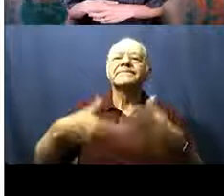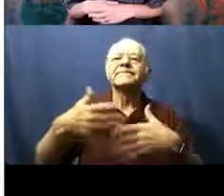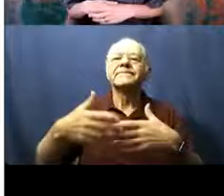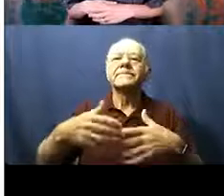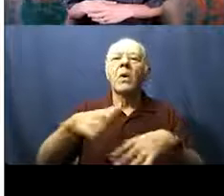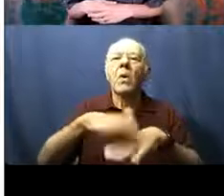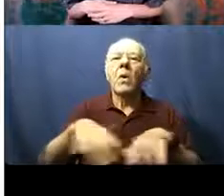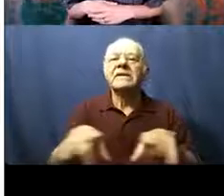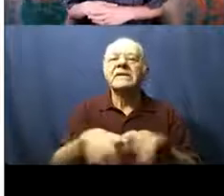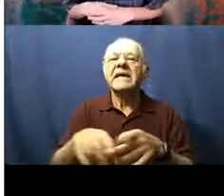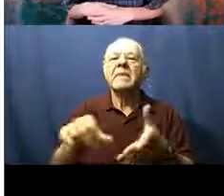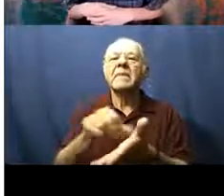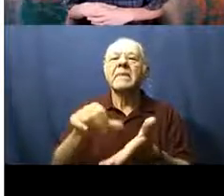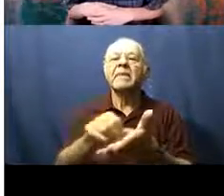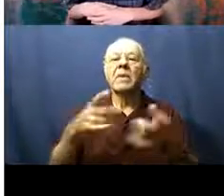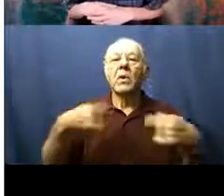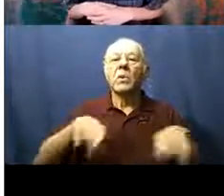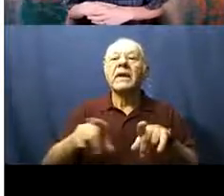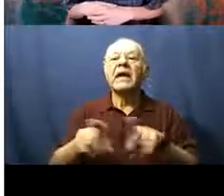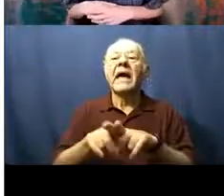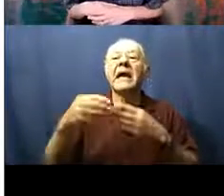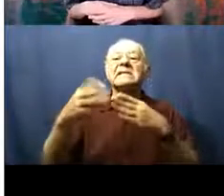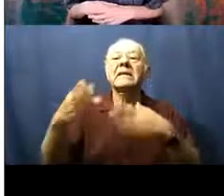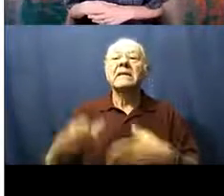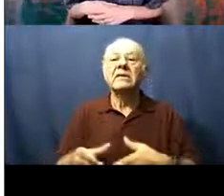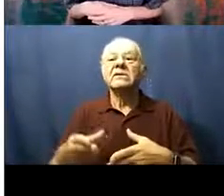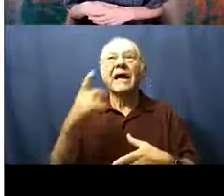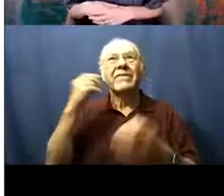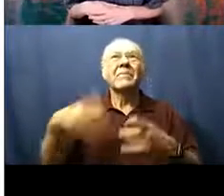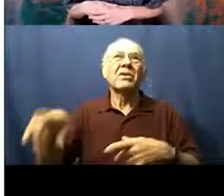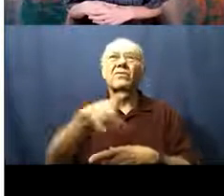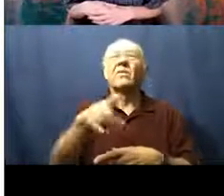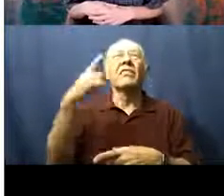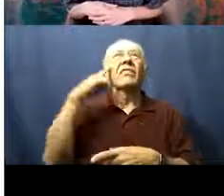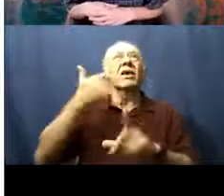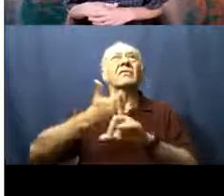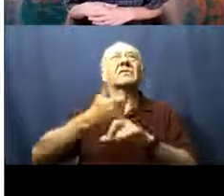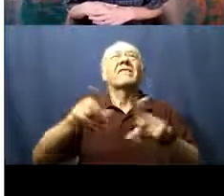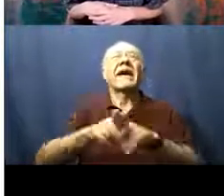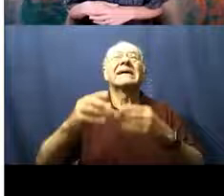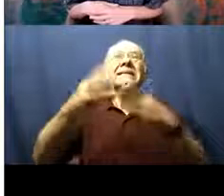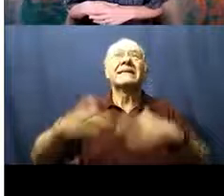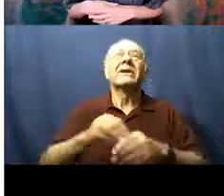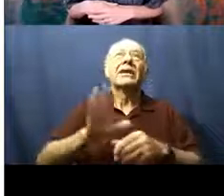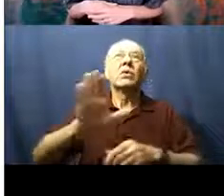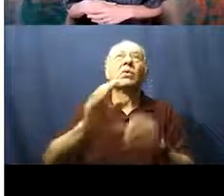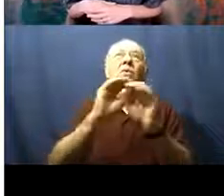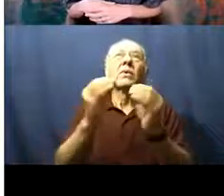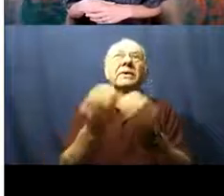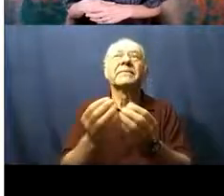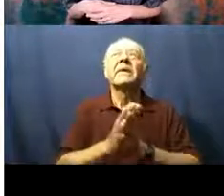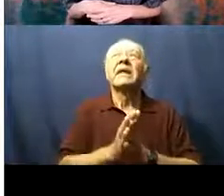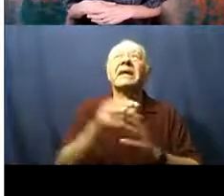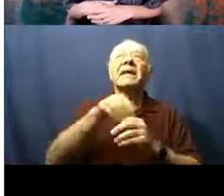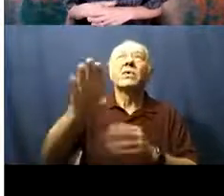same page, as leaders, and I think many of you out there think of yourselves as leaders in your organizations and in